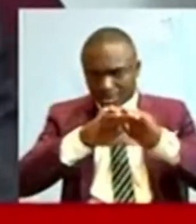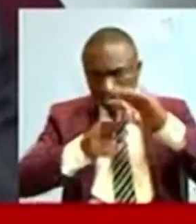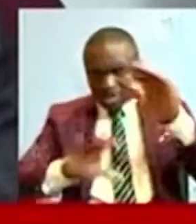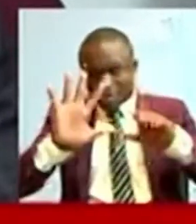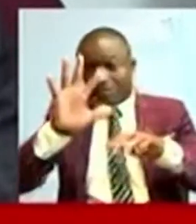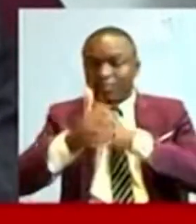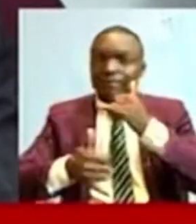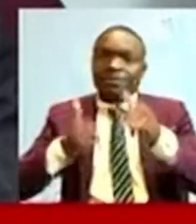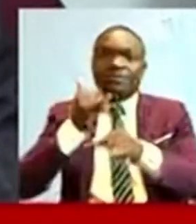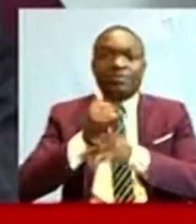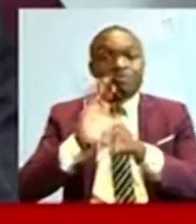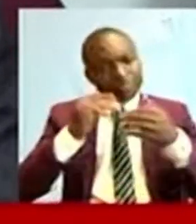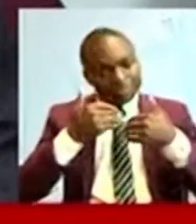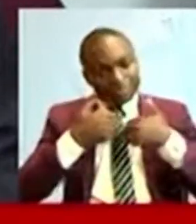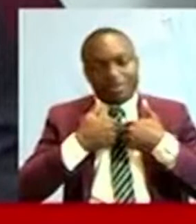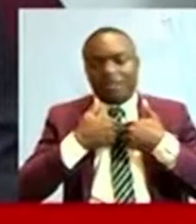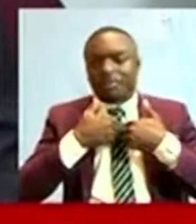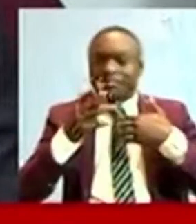services, because sometimes what